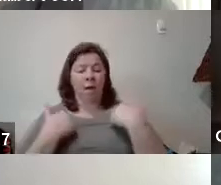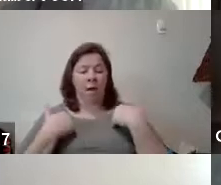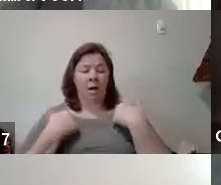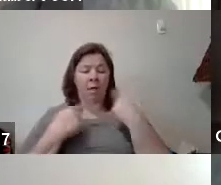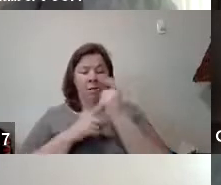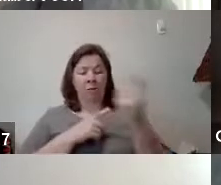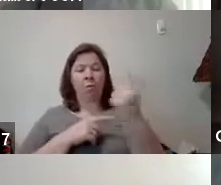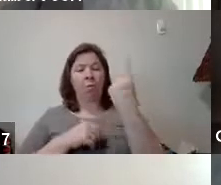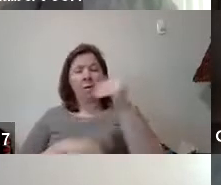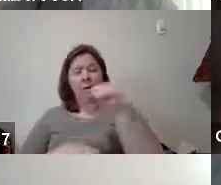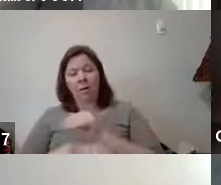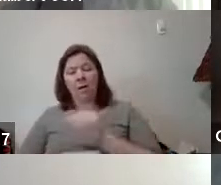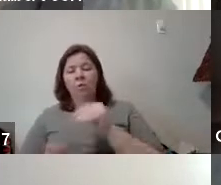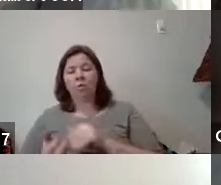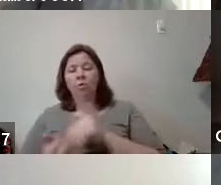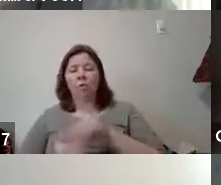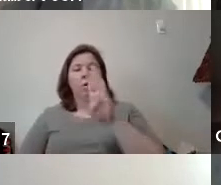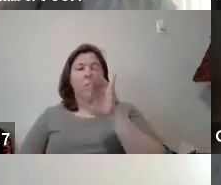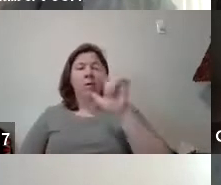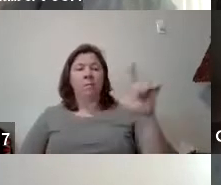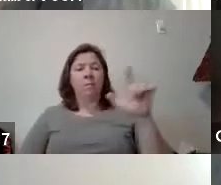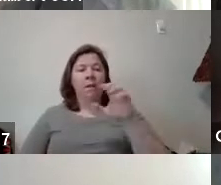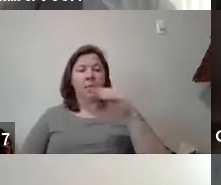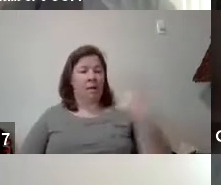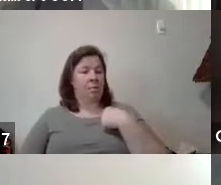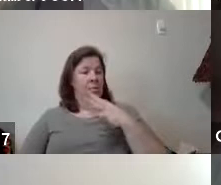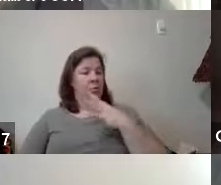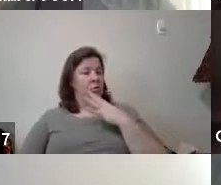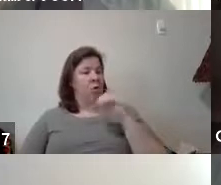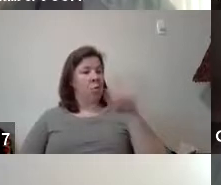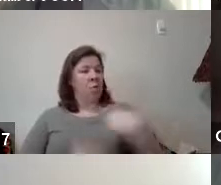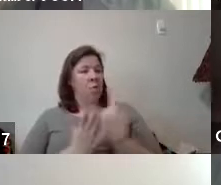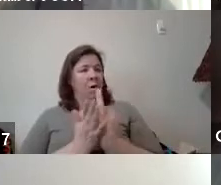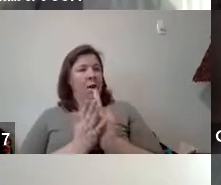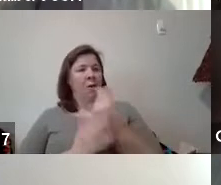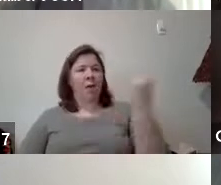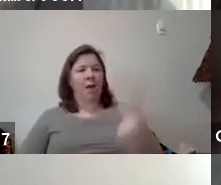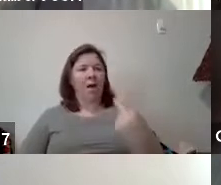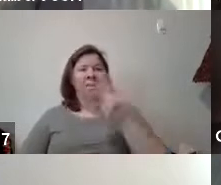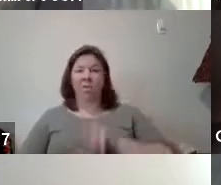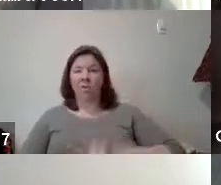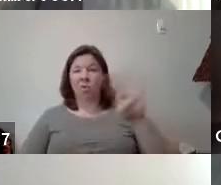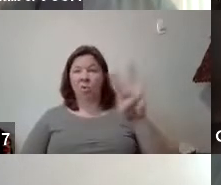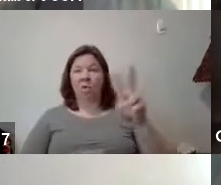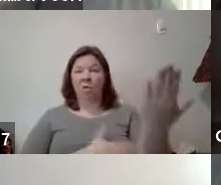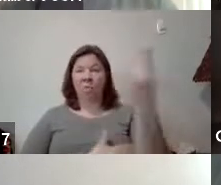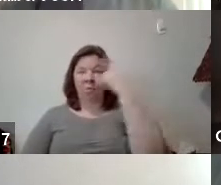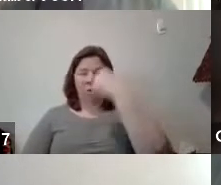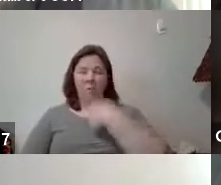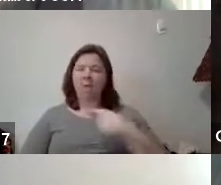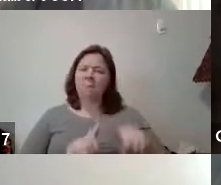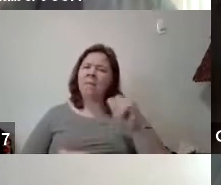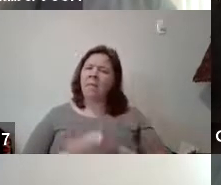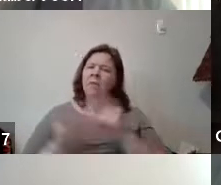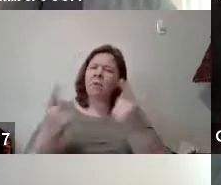Bull and I. We spoke for about an hour and a half, and it was like 2 o'clock in the morning for me. And, that's what